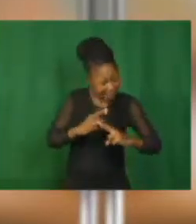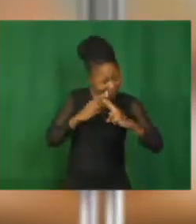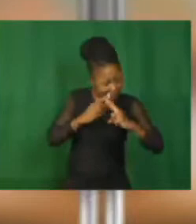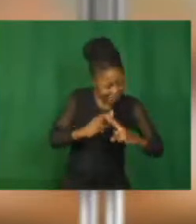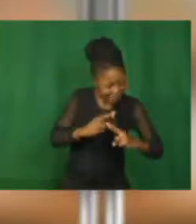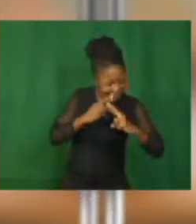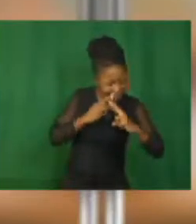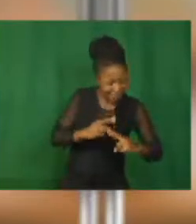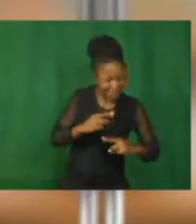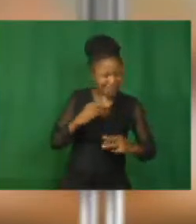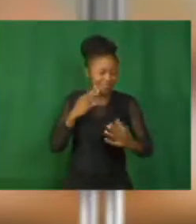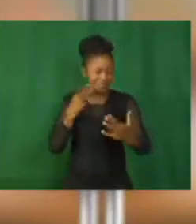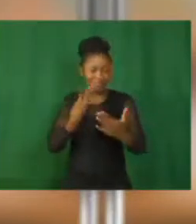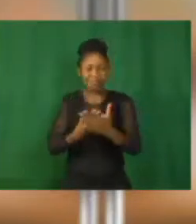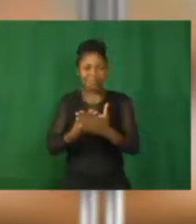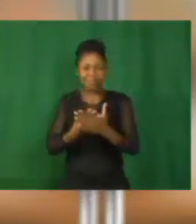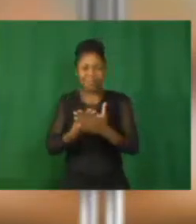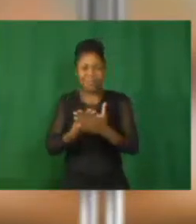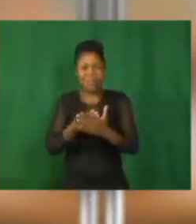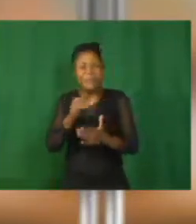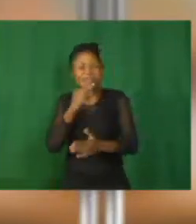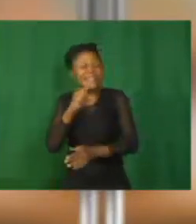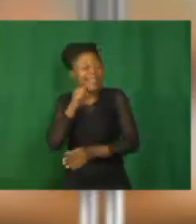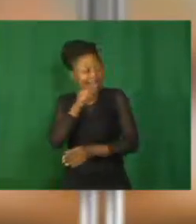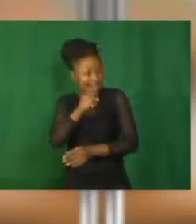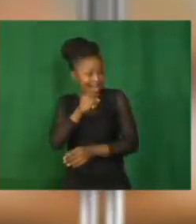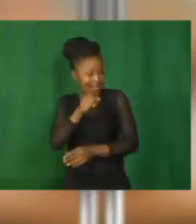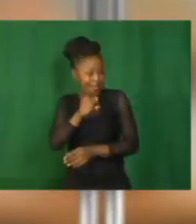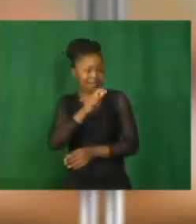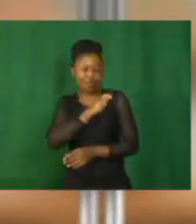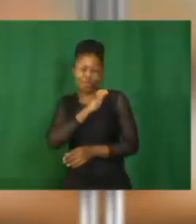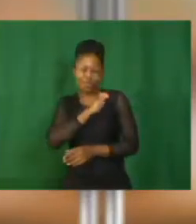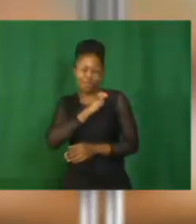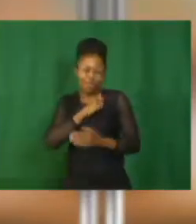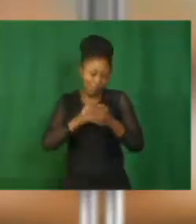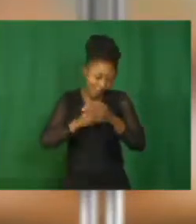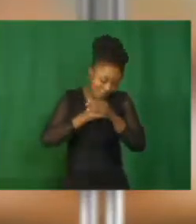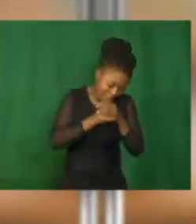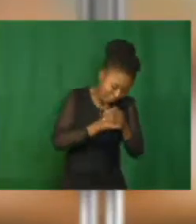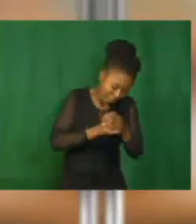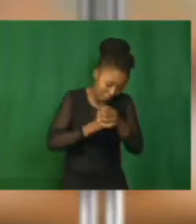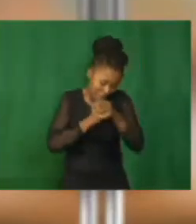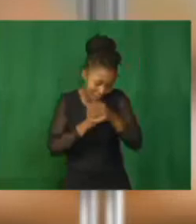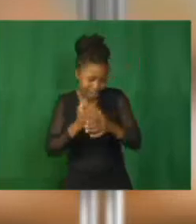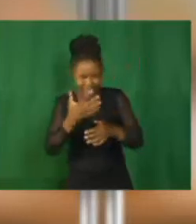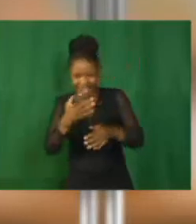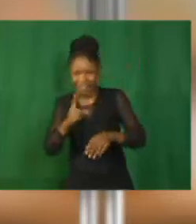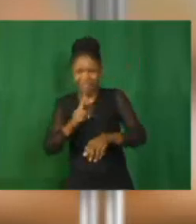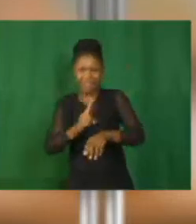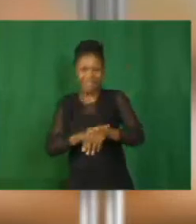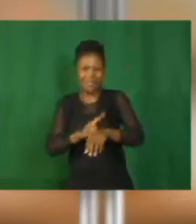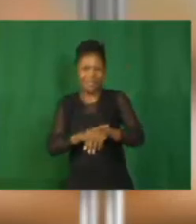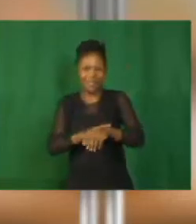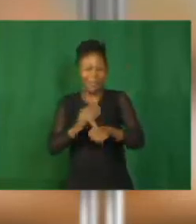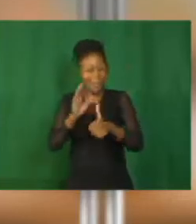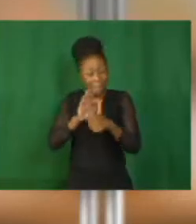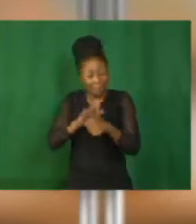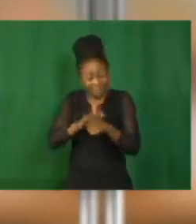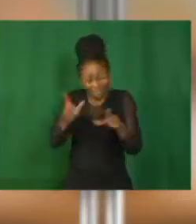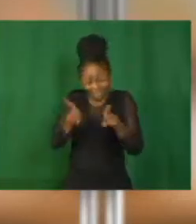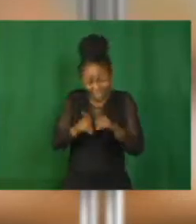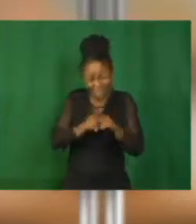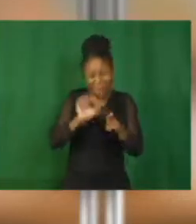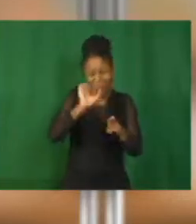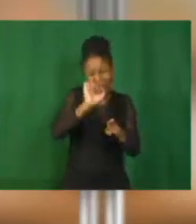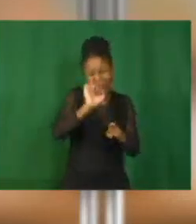things? So now that is a sign of what? Of being submissive, which is very important, my dear Lena. Please be submissive at